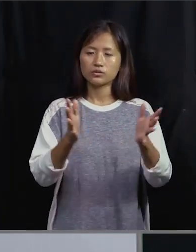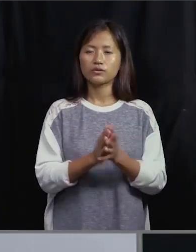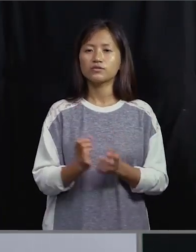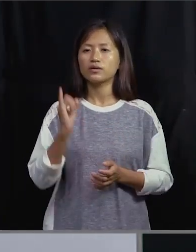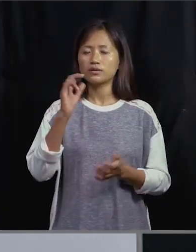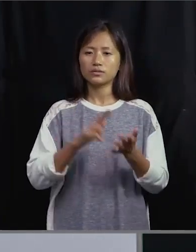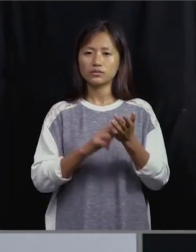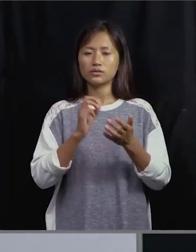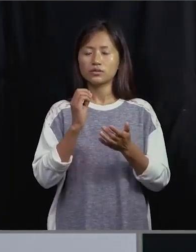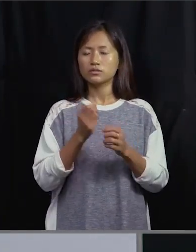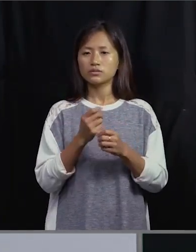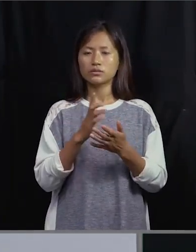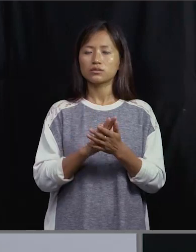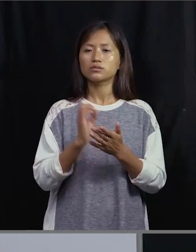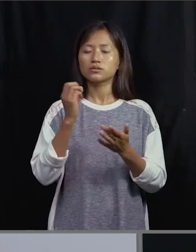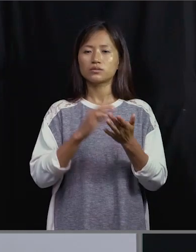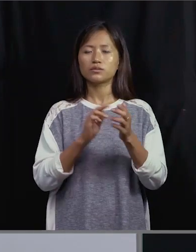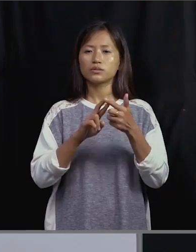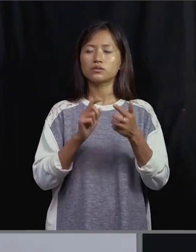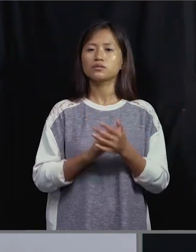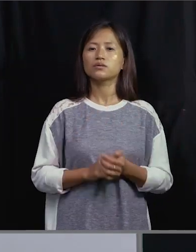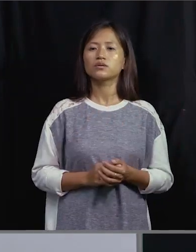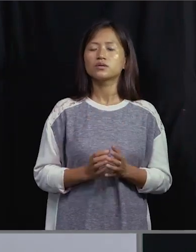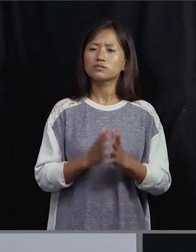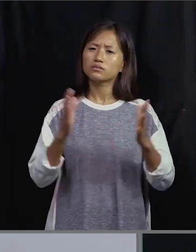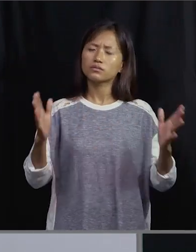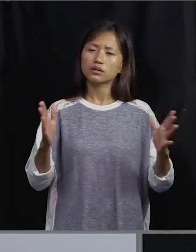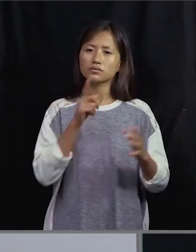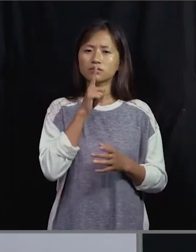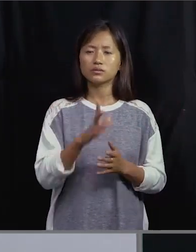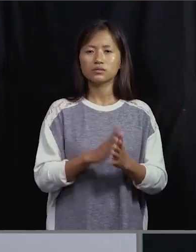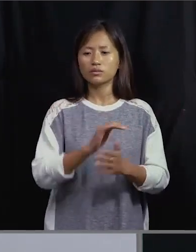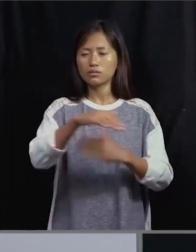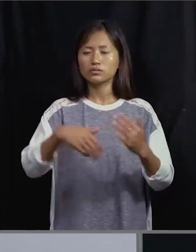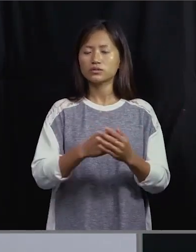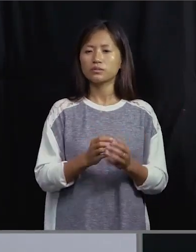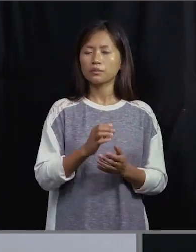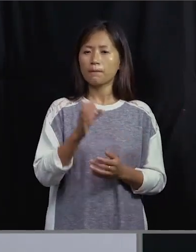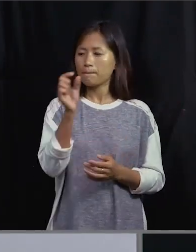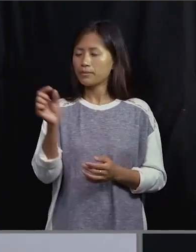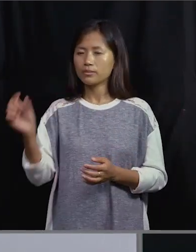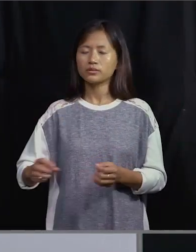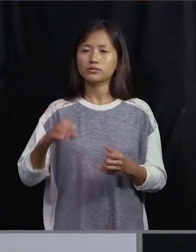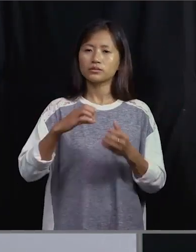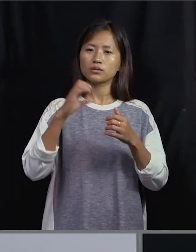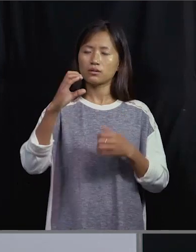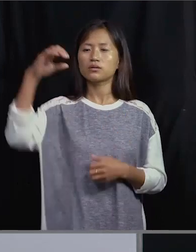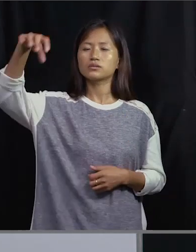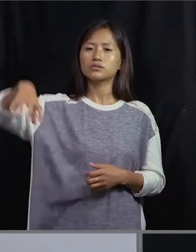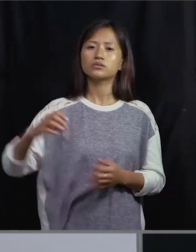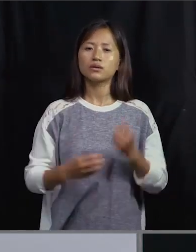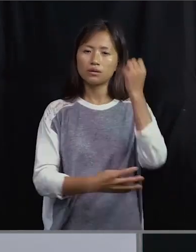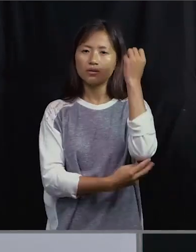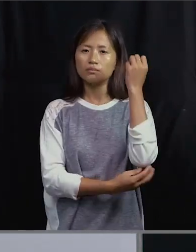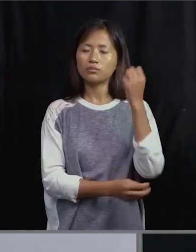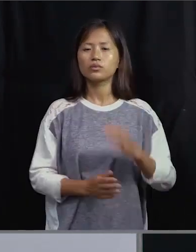distribution of income is even, if the distribution of income is such that all the people in the country are benefited, the poor are